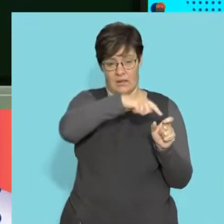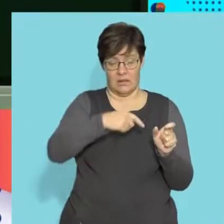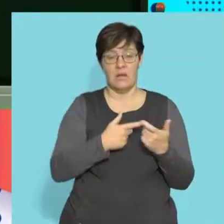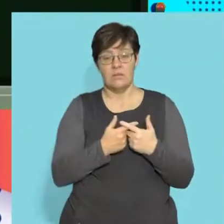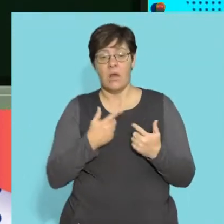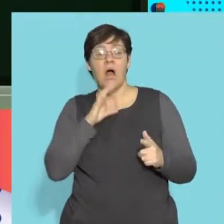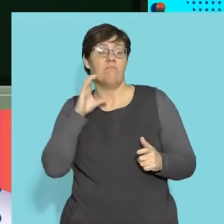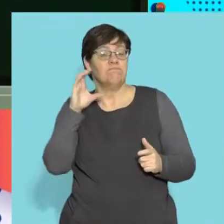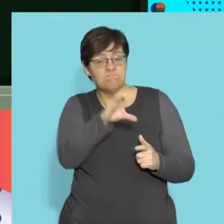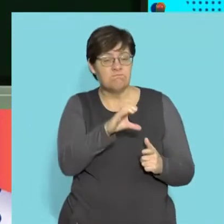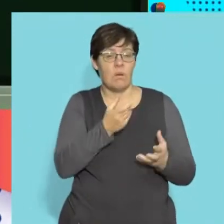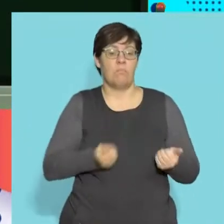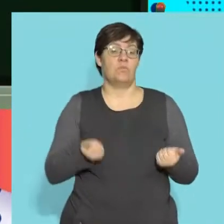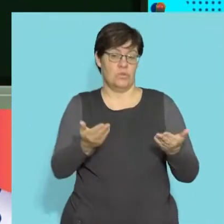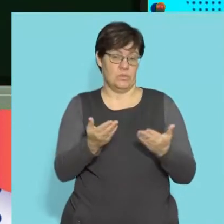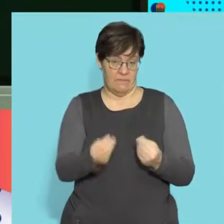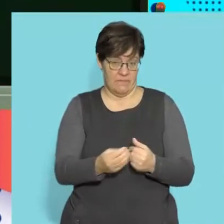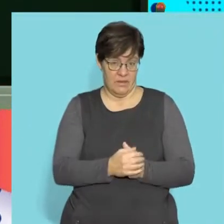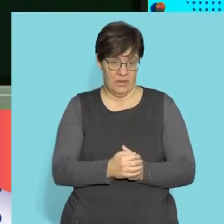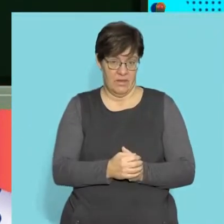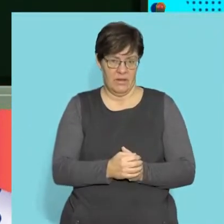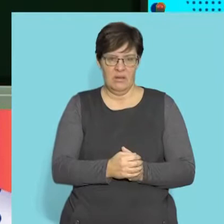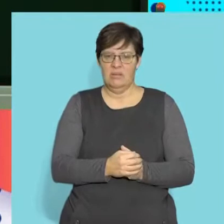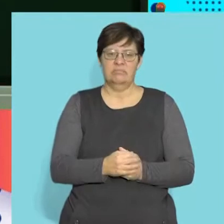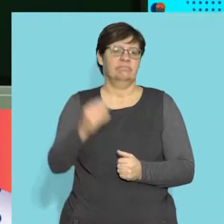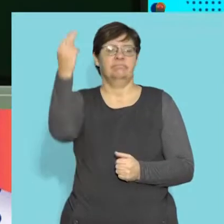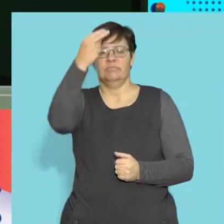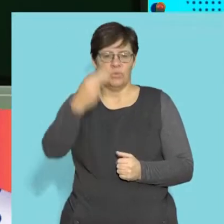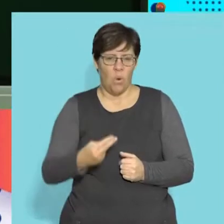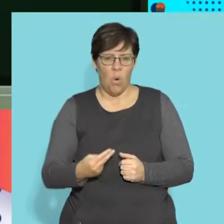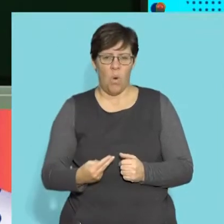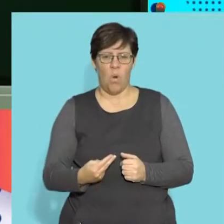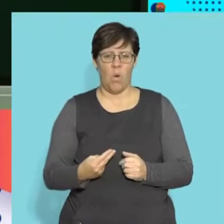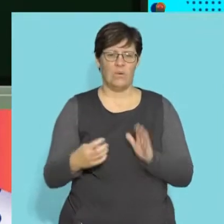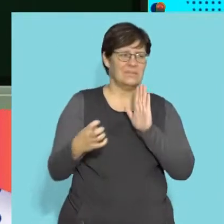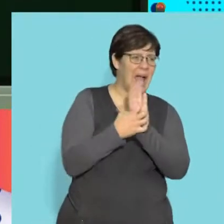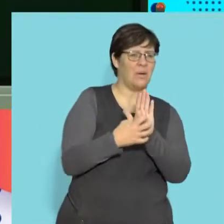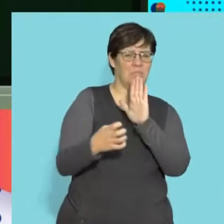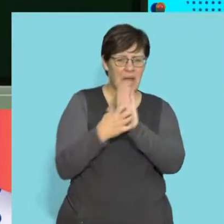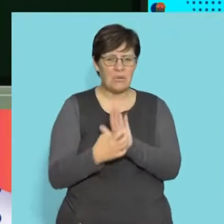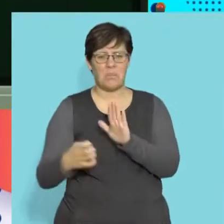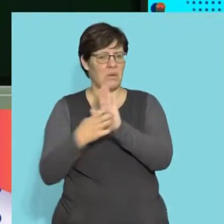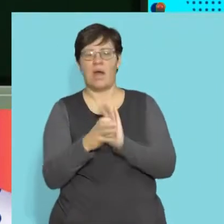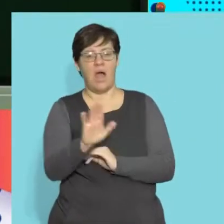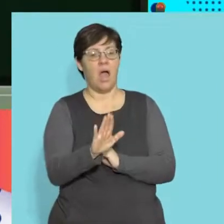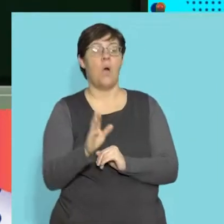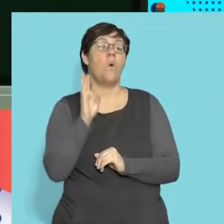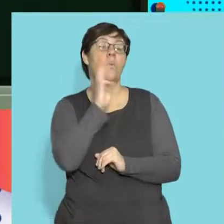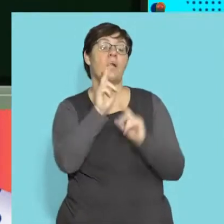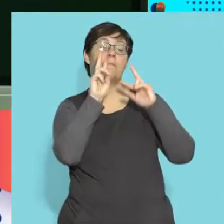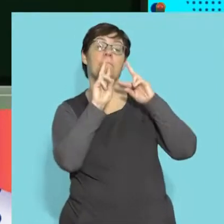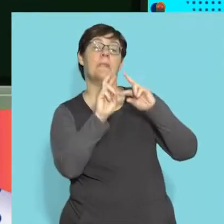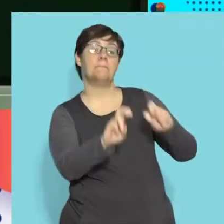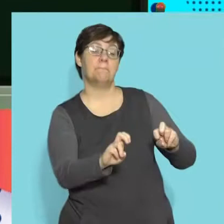will interact to produce the force. Now, we don't want to have to draw those diagrams all the time, so we're going to